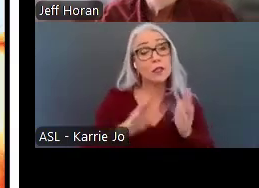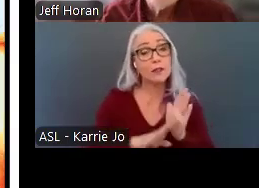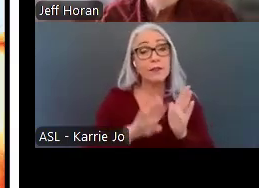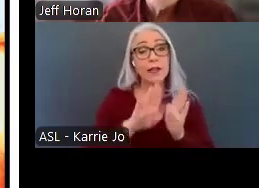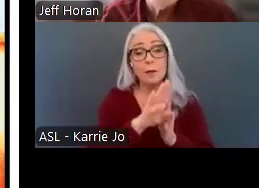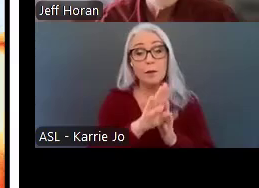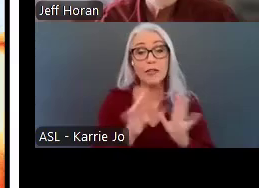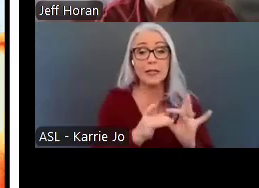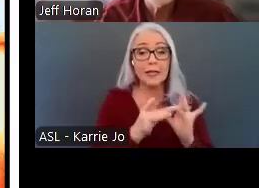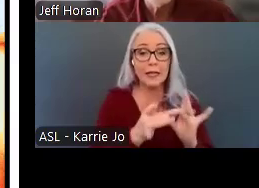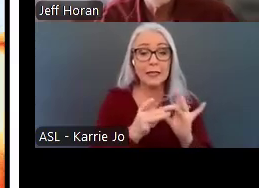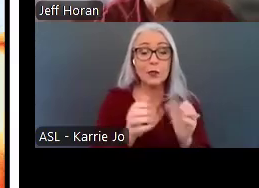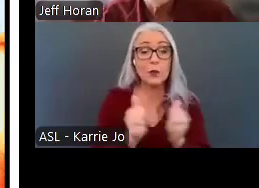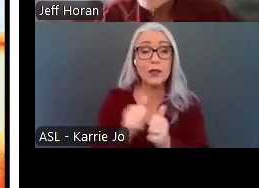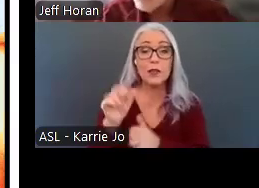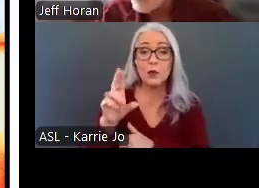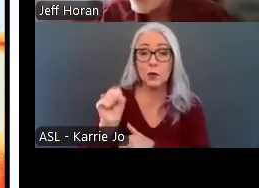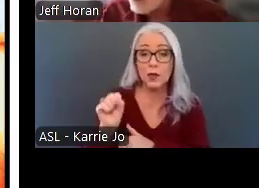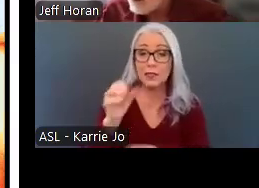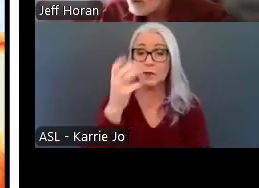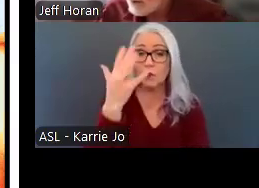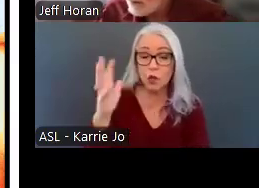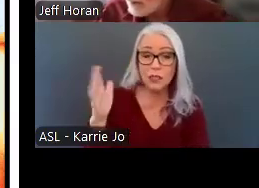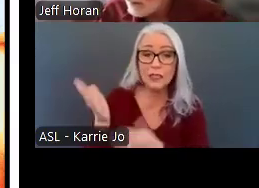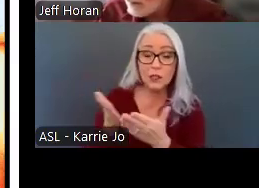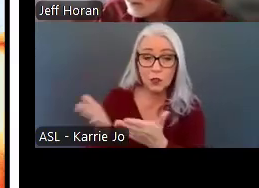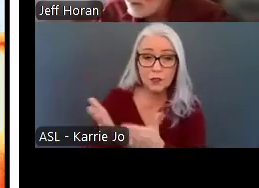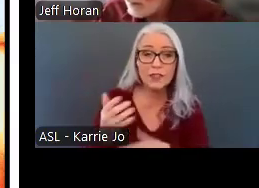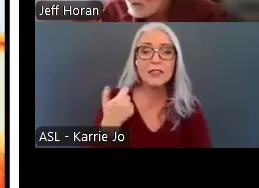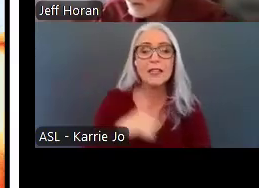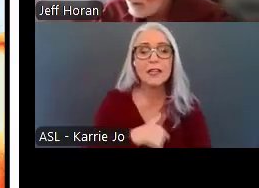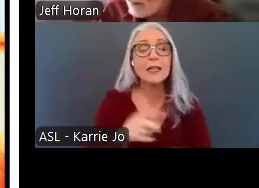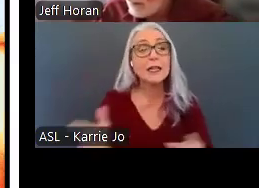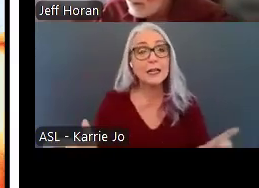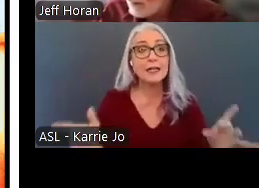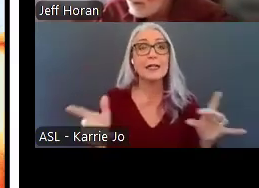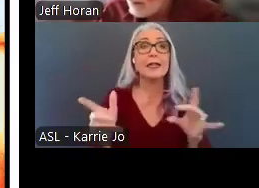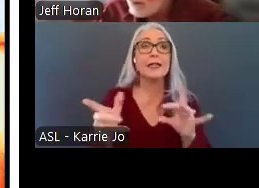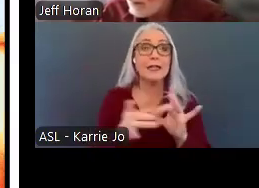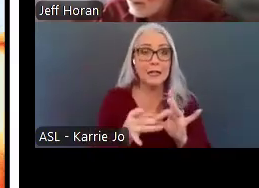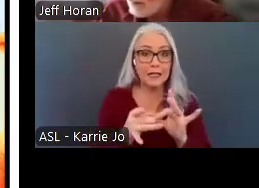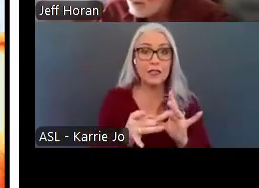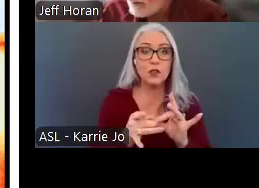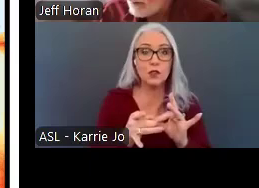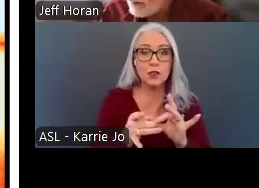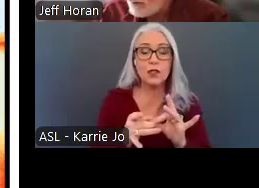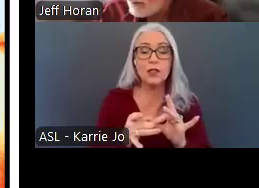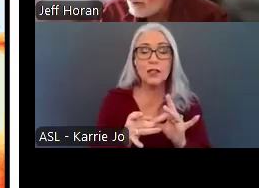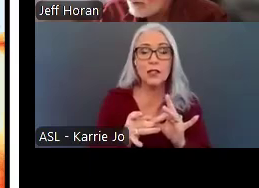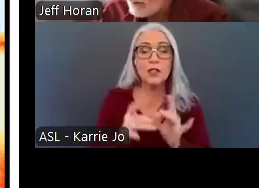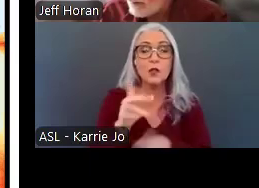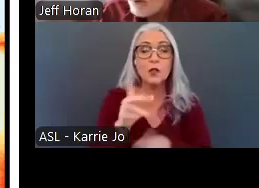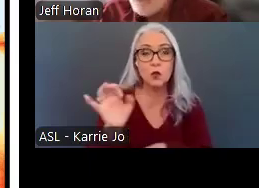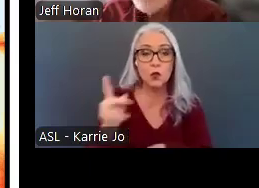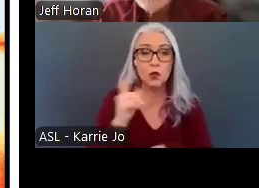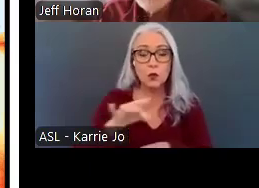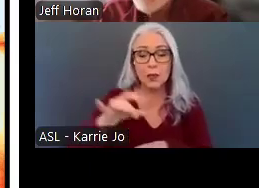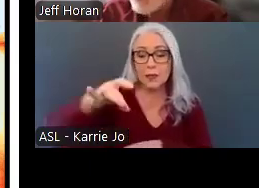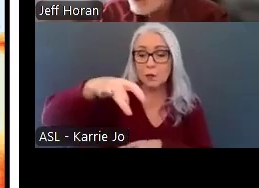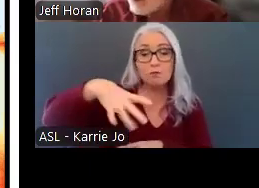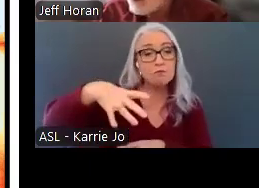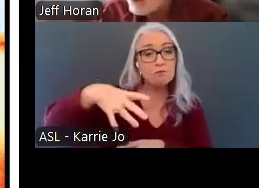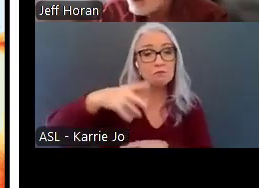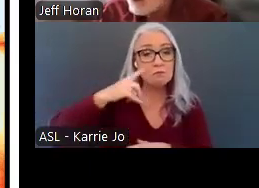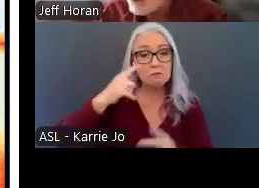the US Forest Service. It is called the Seed Lot Selection Tool. The link is in the chat. With this, you can drop a pin on a map and it will